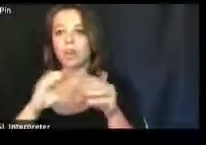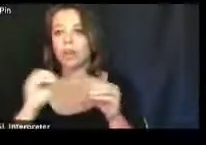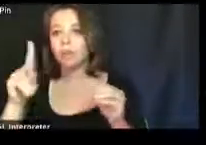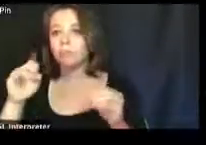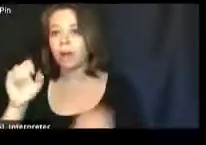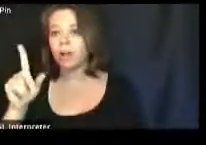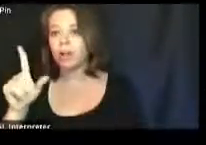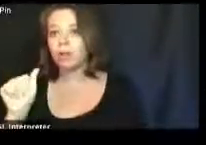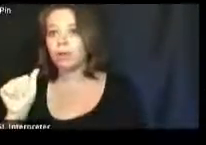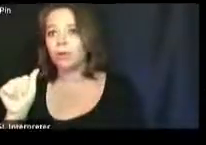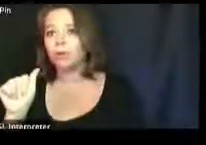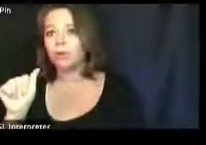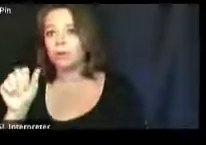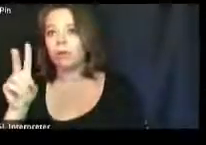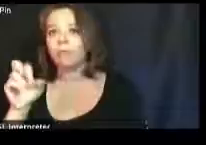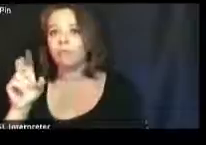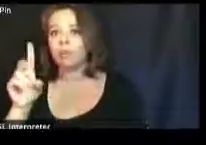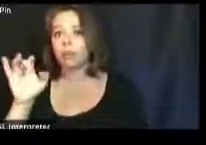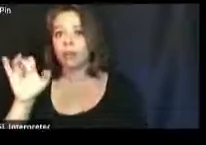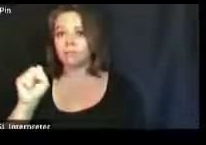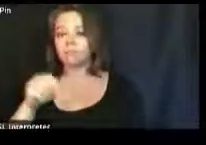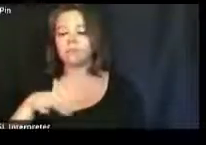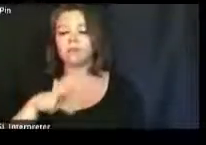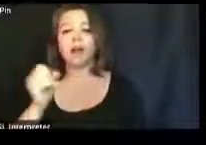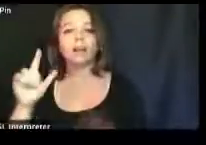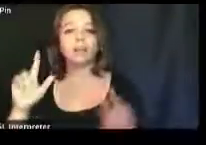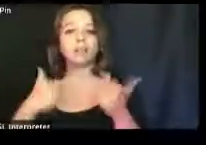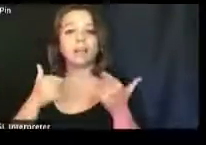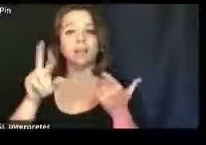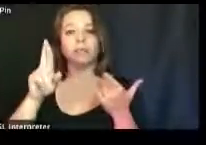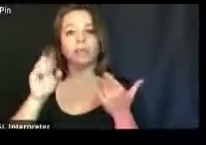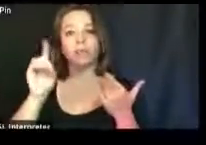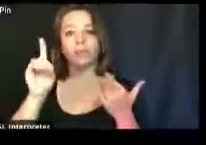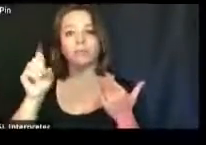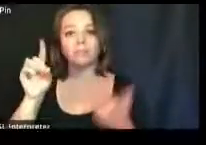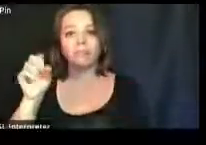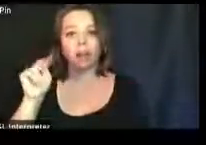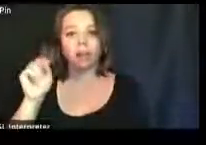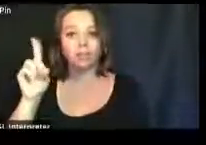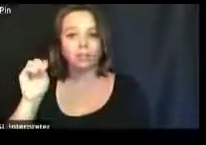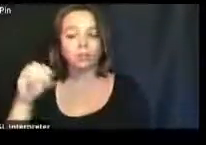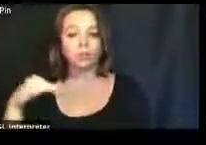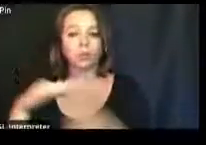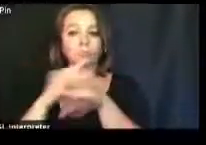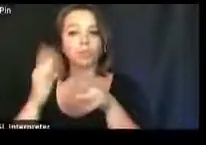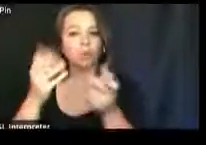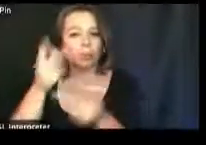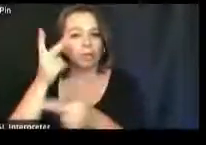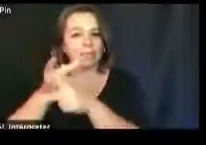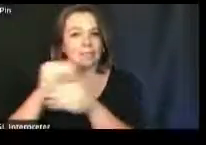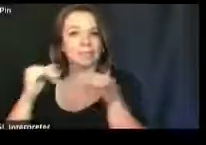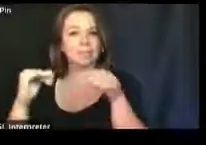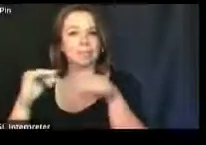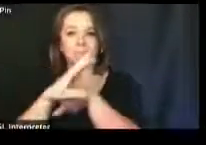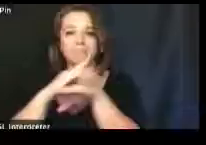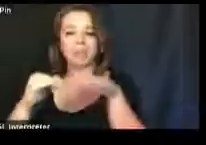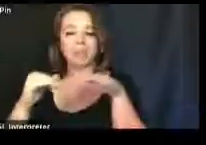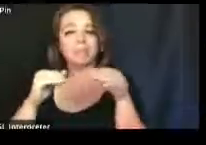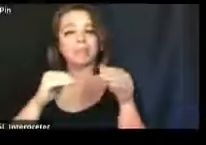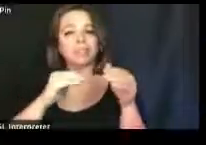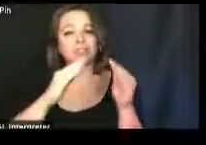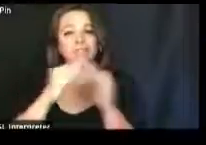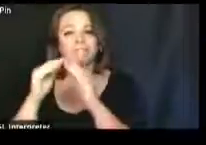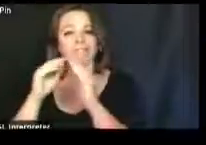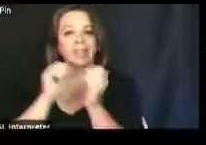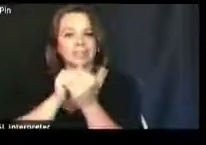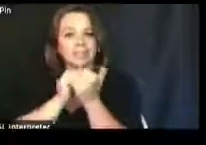I'm a resident of Redondo Beach, and I'm calling in to ask that we please keep the beach cities together in the same district.